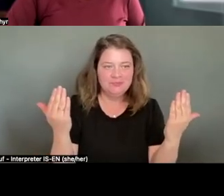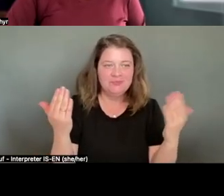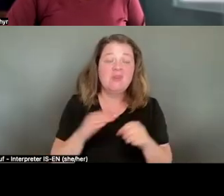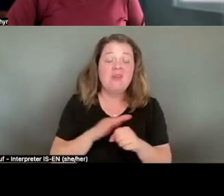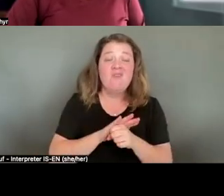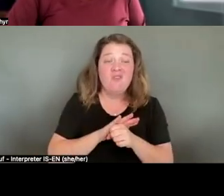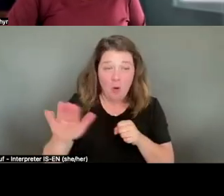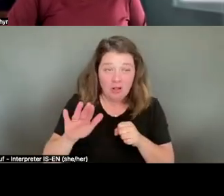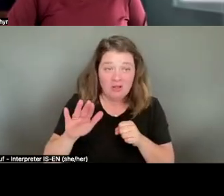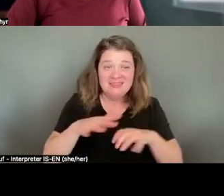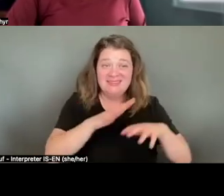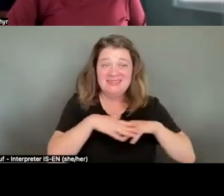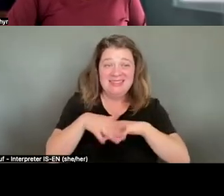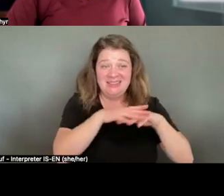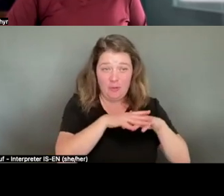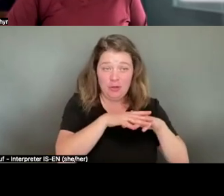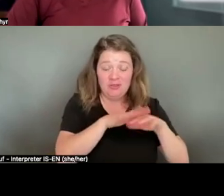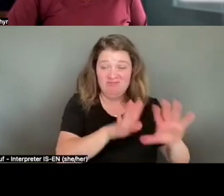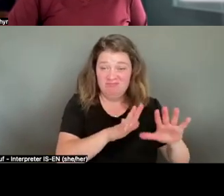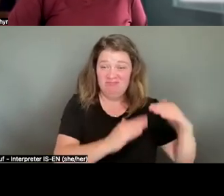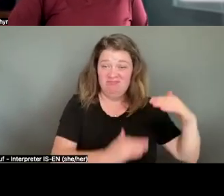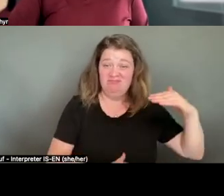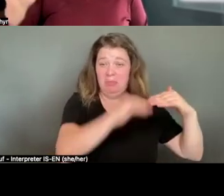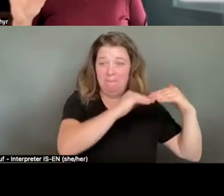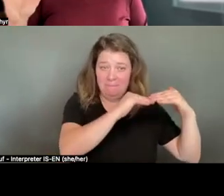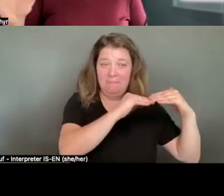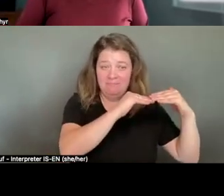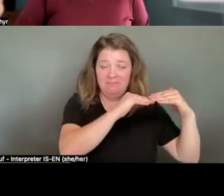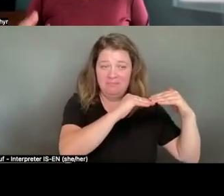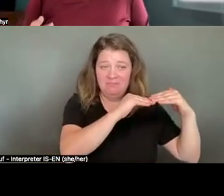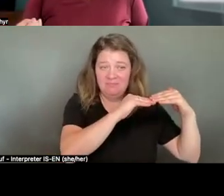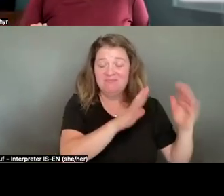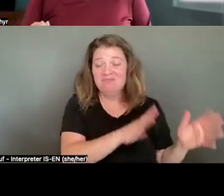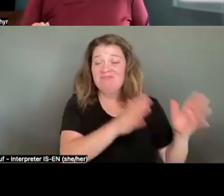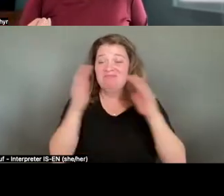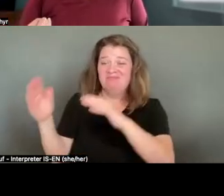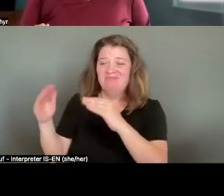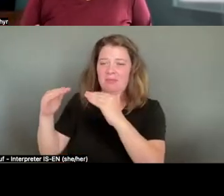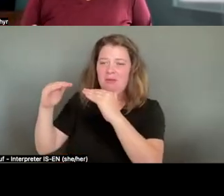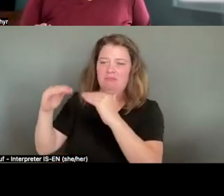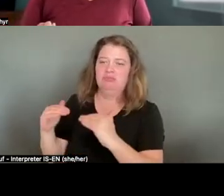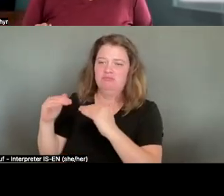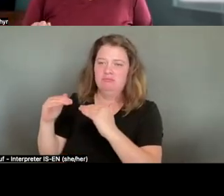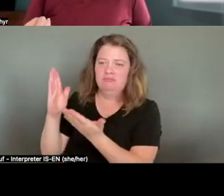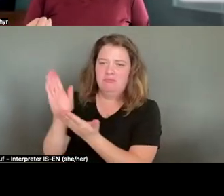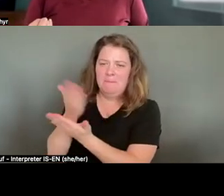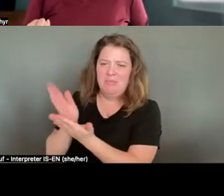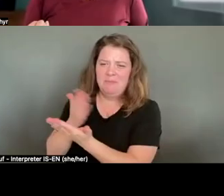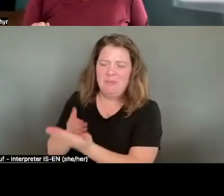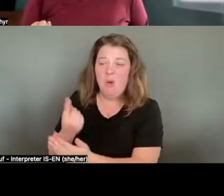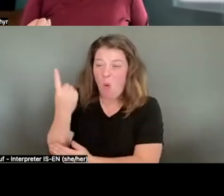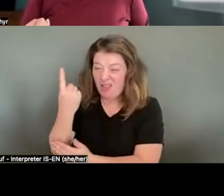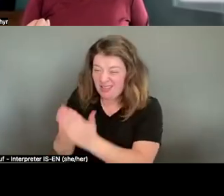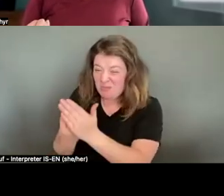model and a model that actually went on to exclude the one-time associates, the